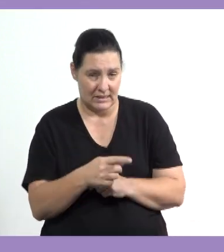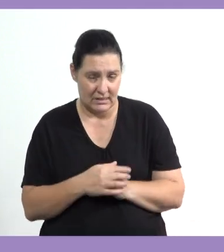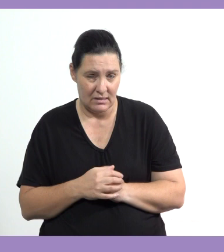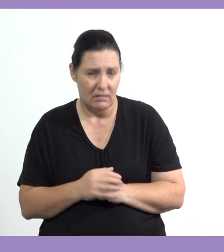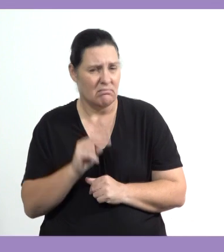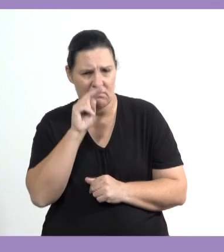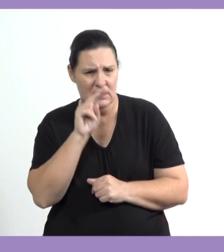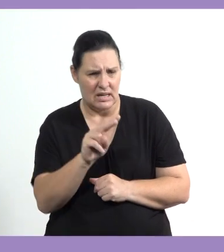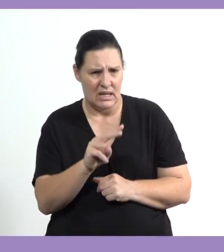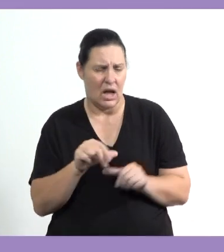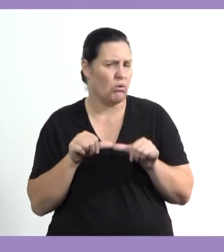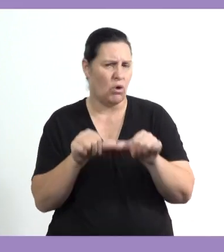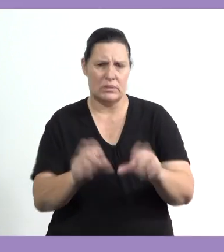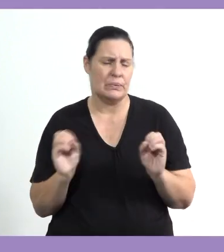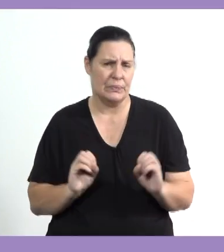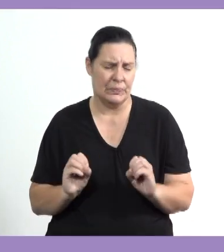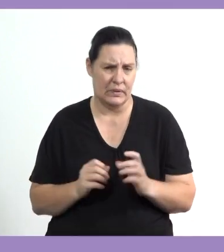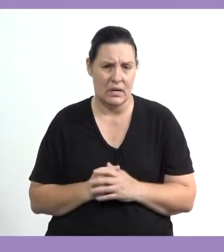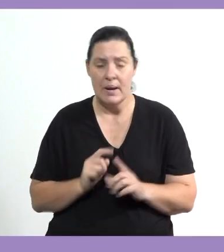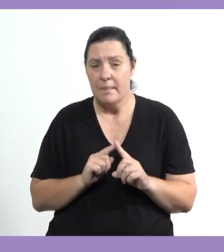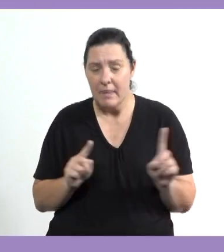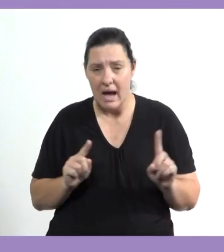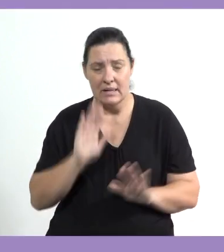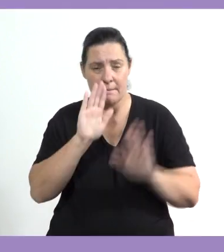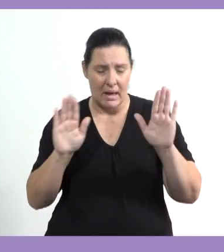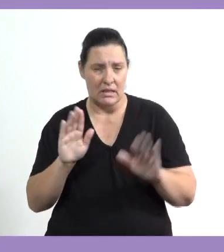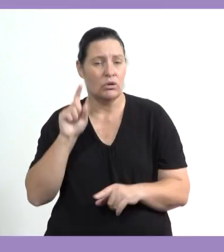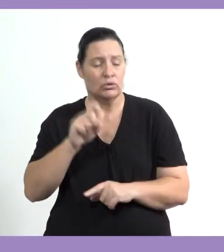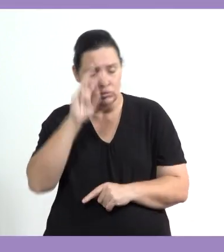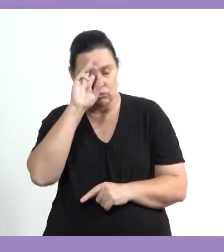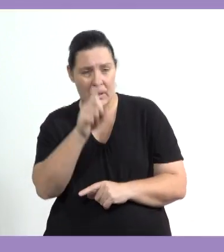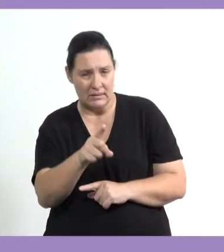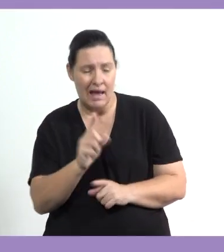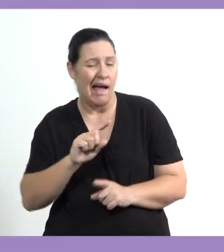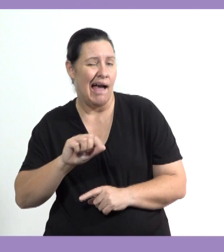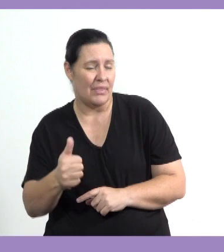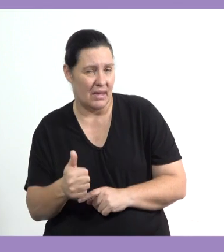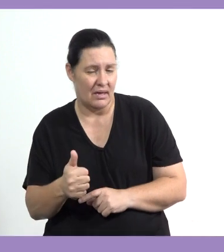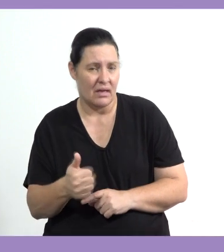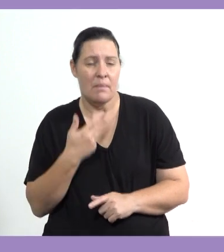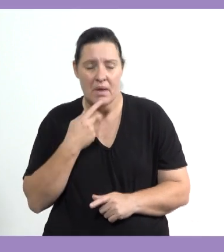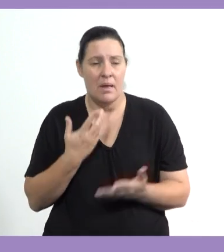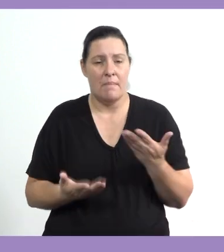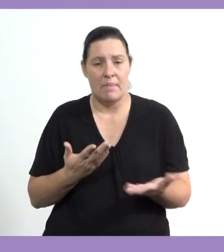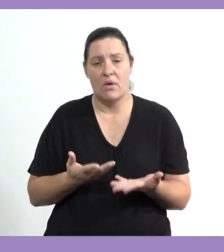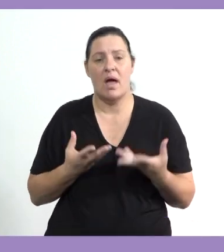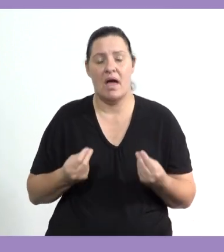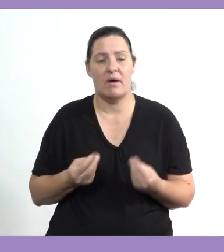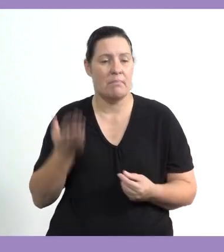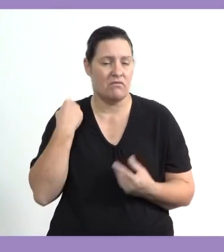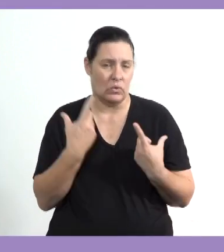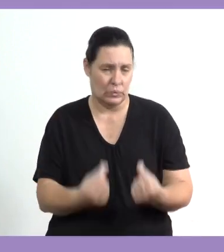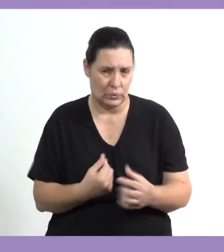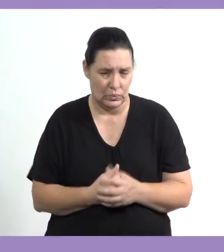differences there, we can see that they are not constant. But this pattern should remind us of another one that perhaps you have